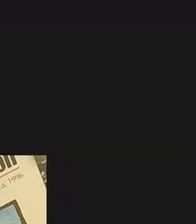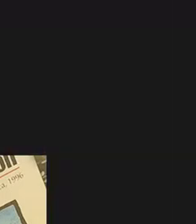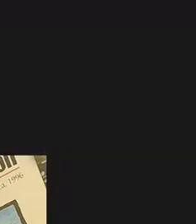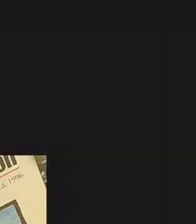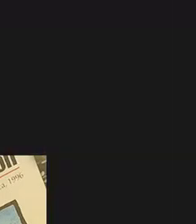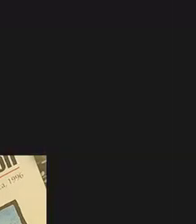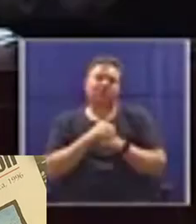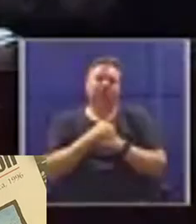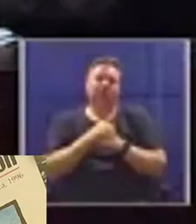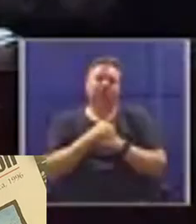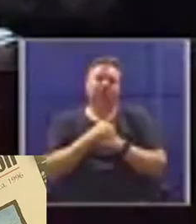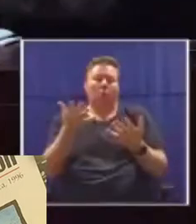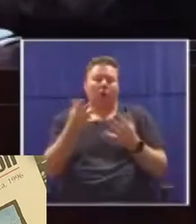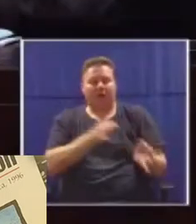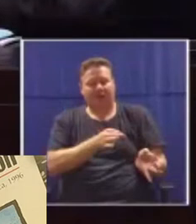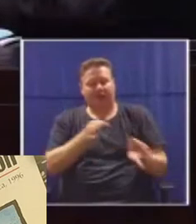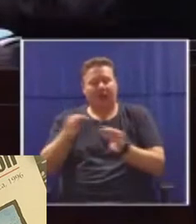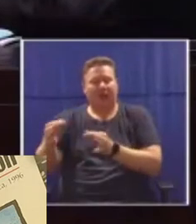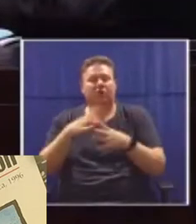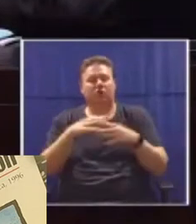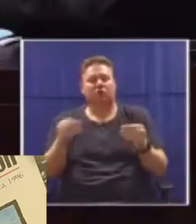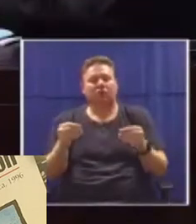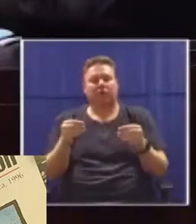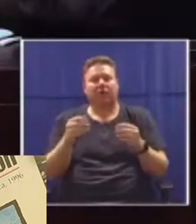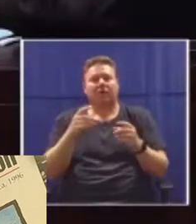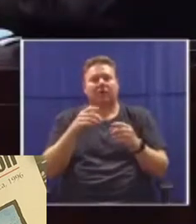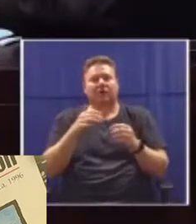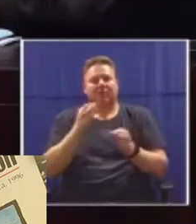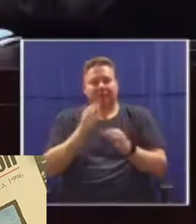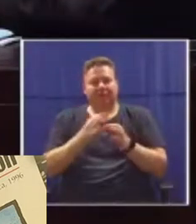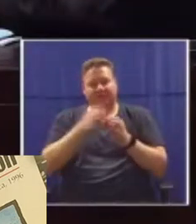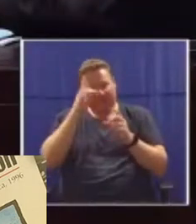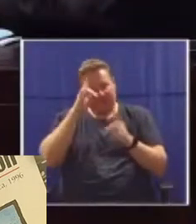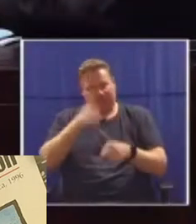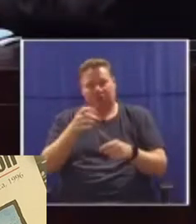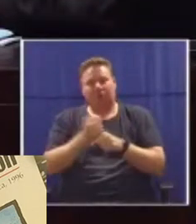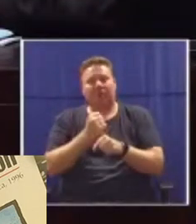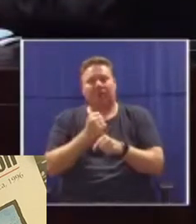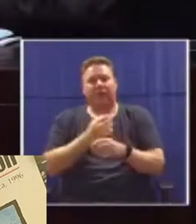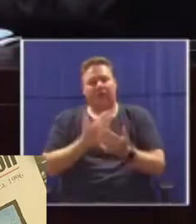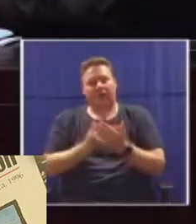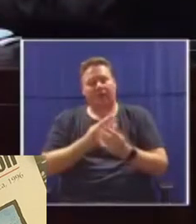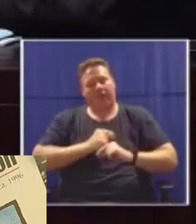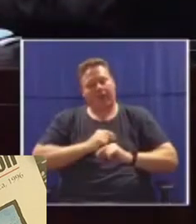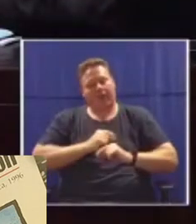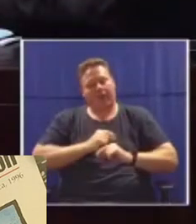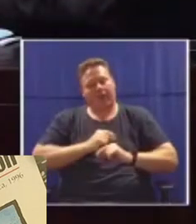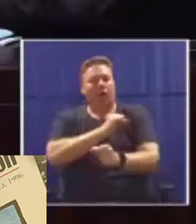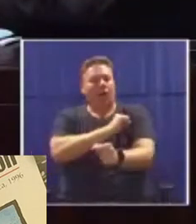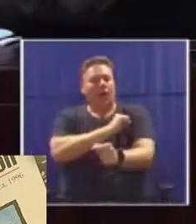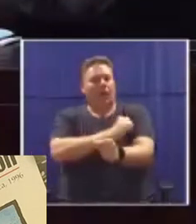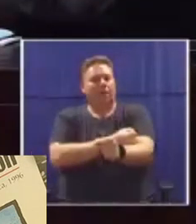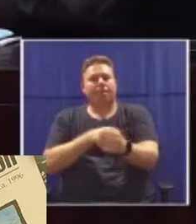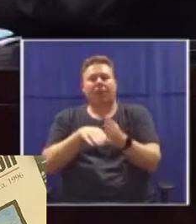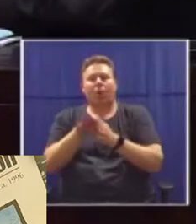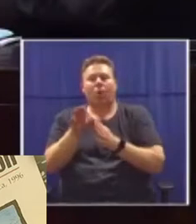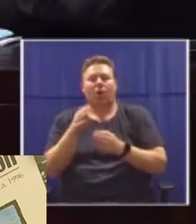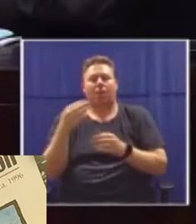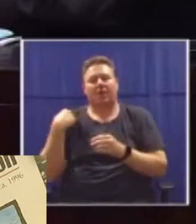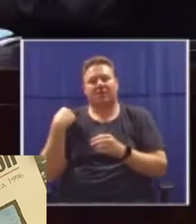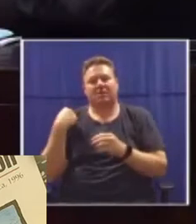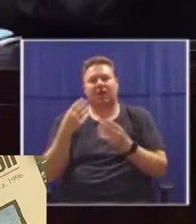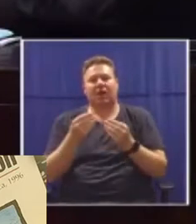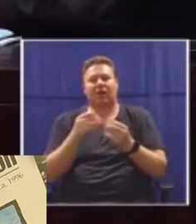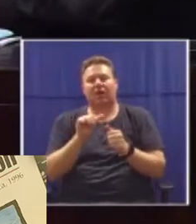is delays, particularly when it comes to rulings, that this could be accelerated, and it empowers the minister and others to